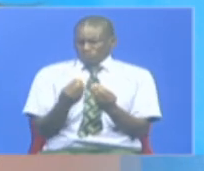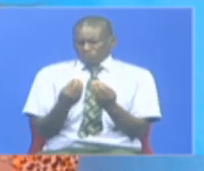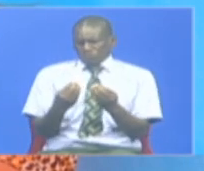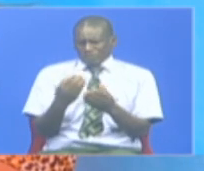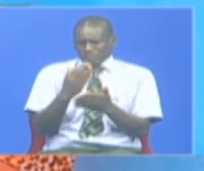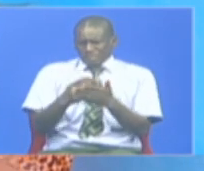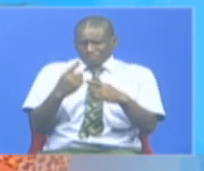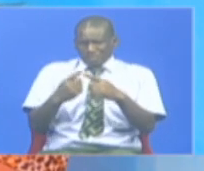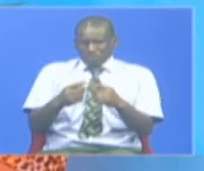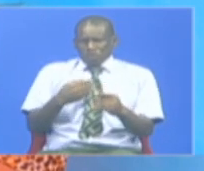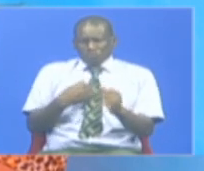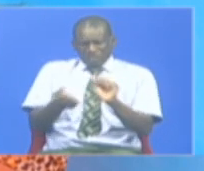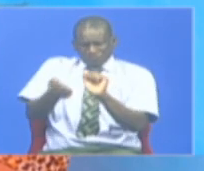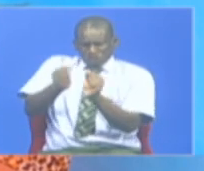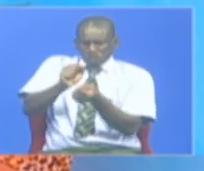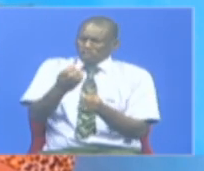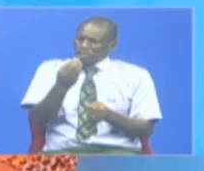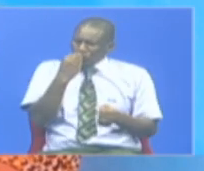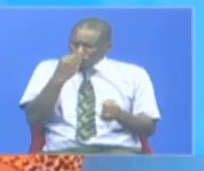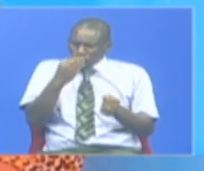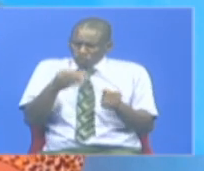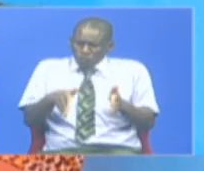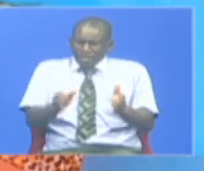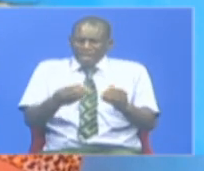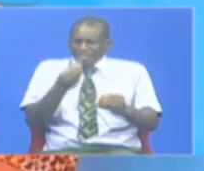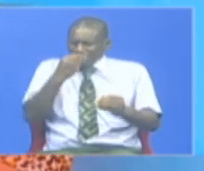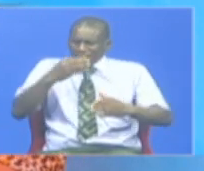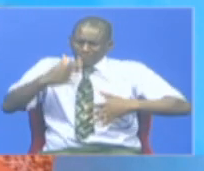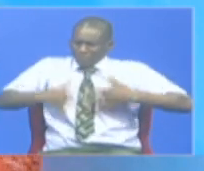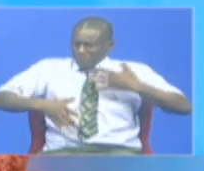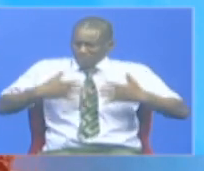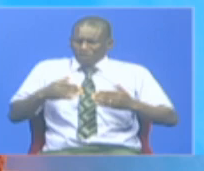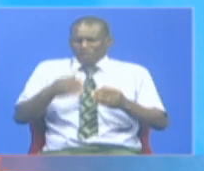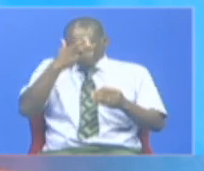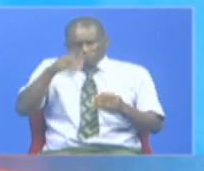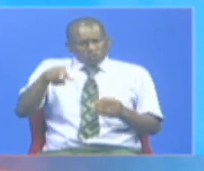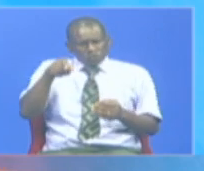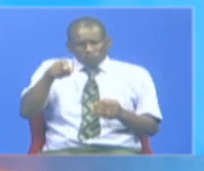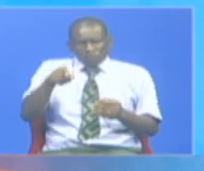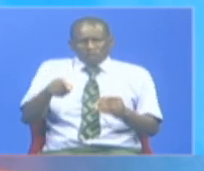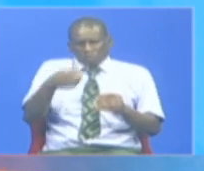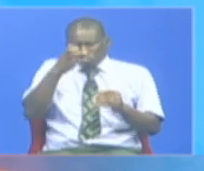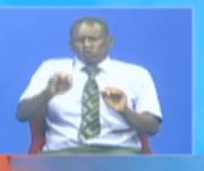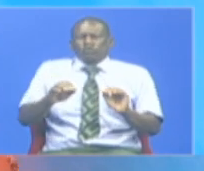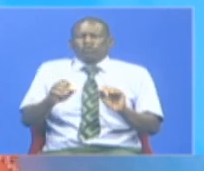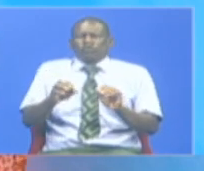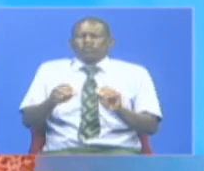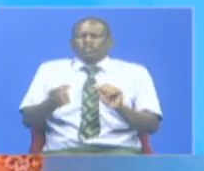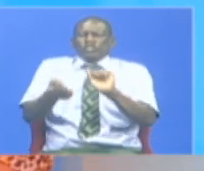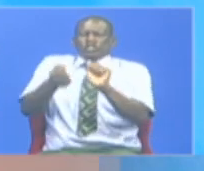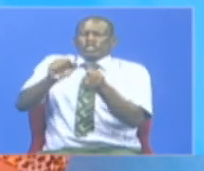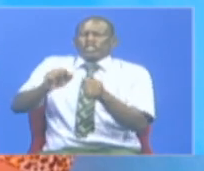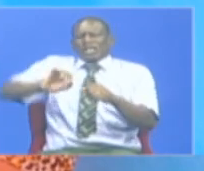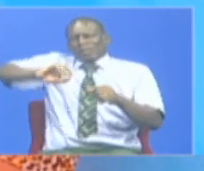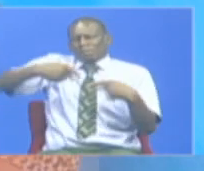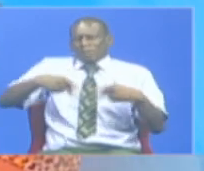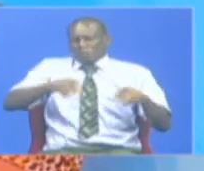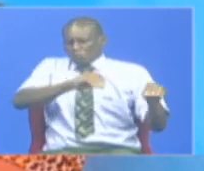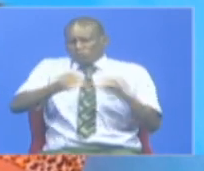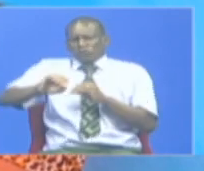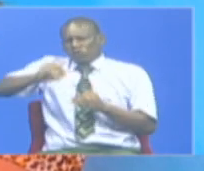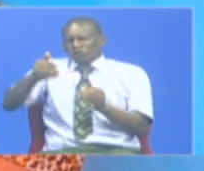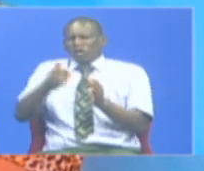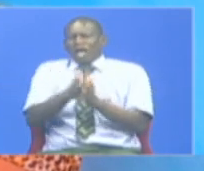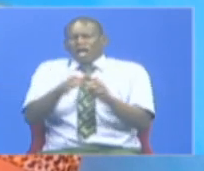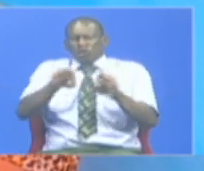have dramatically changed our diets and eating habits as a result of globalization, urbanization, and income